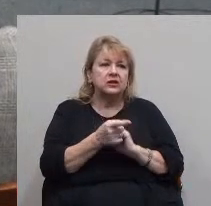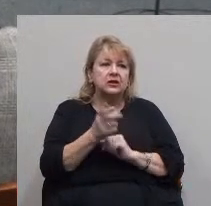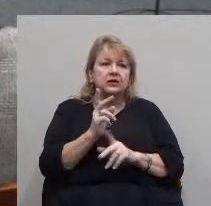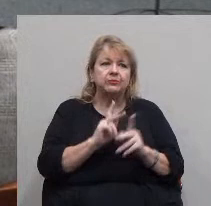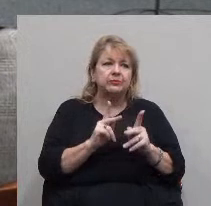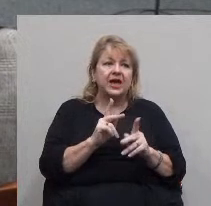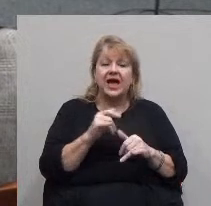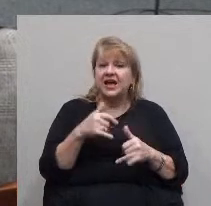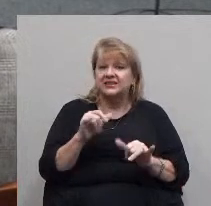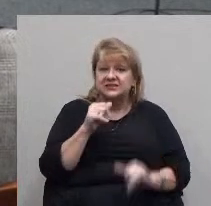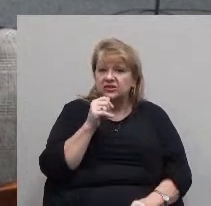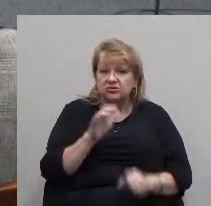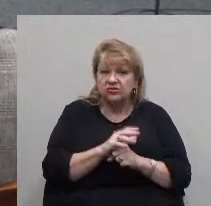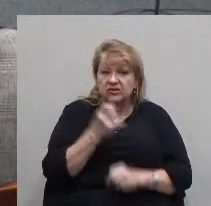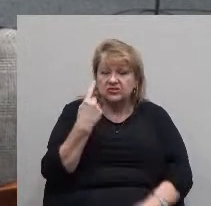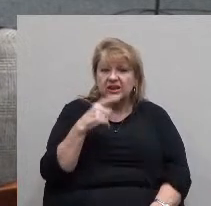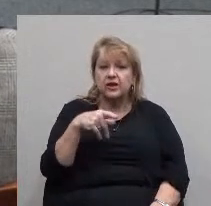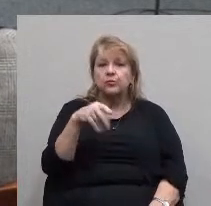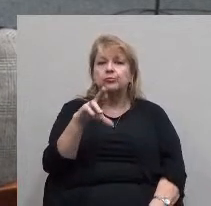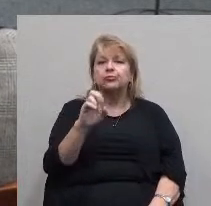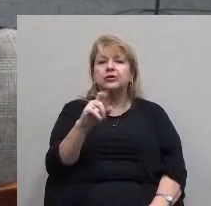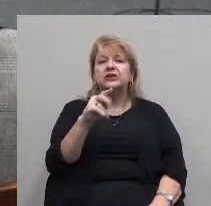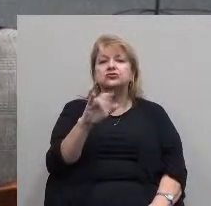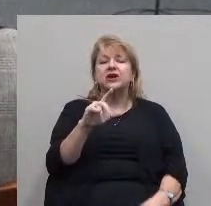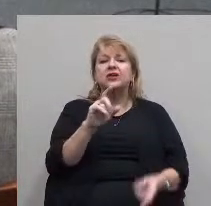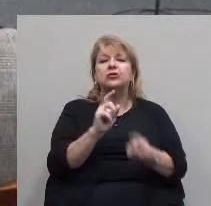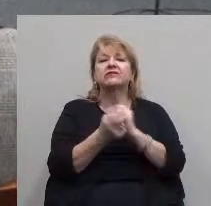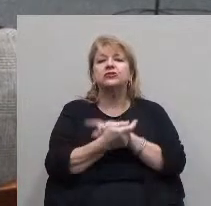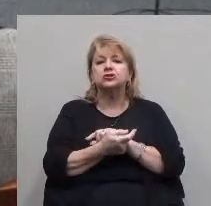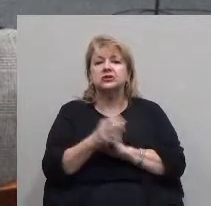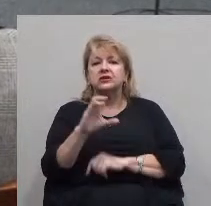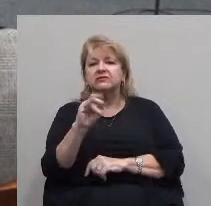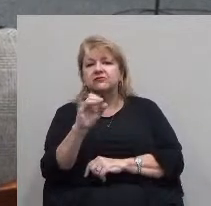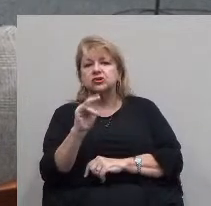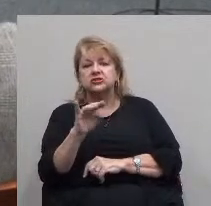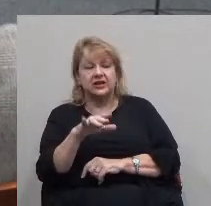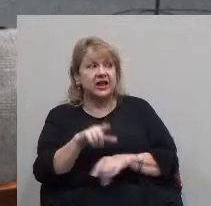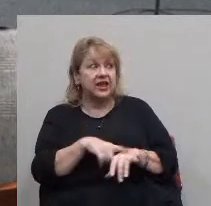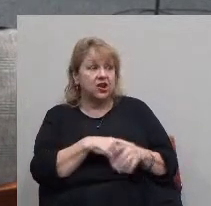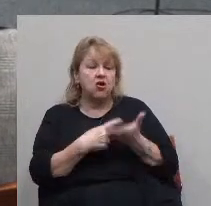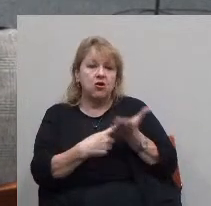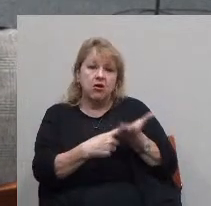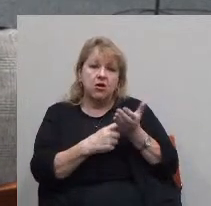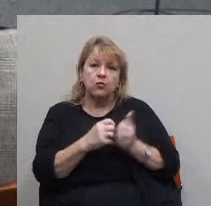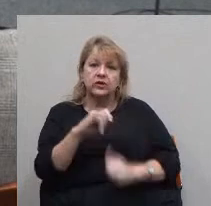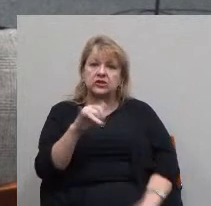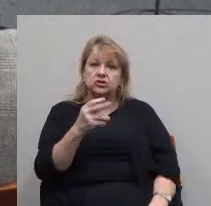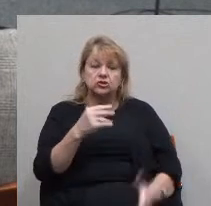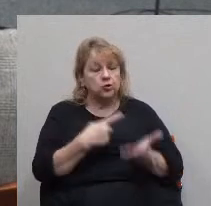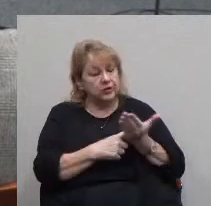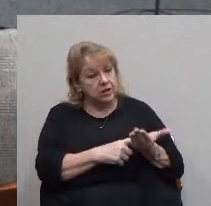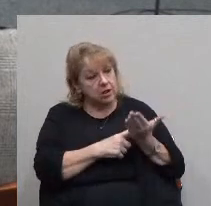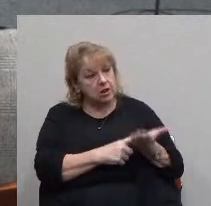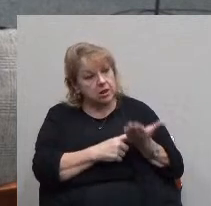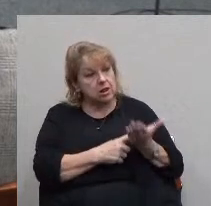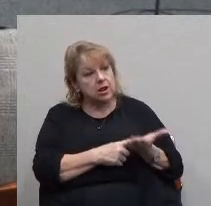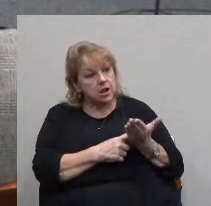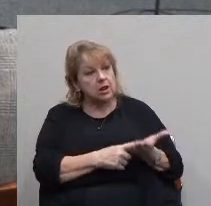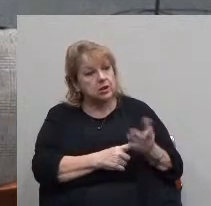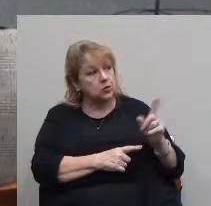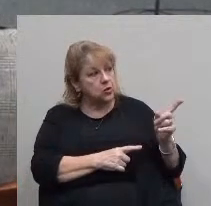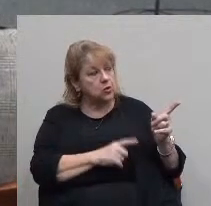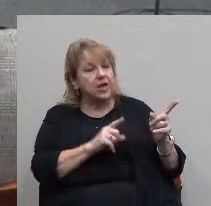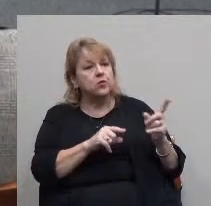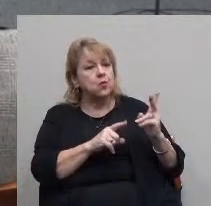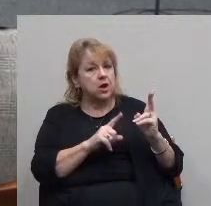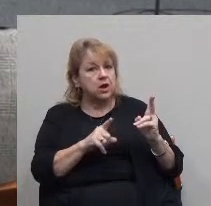minds I still don't fully understand. And I had a lengthy discussion Yes. with Joan and one of your,